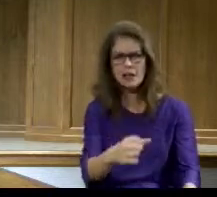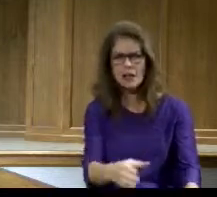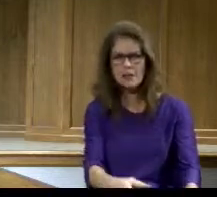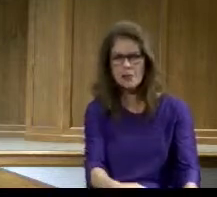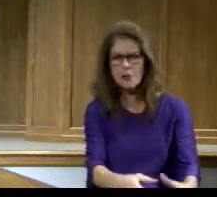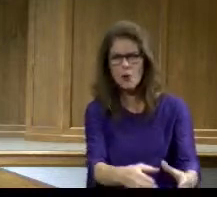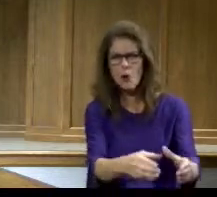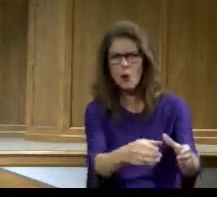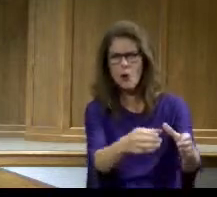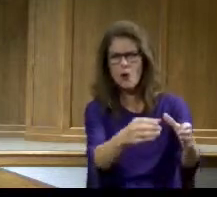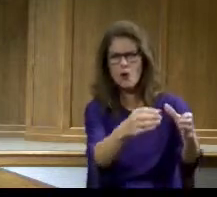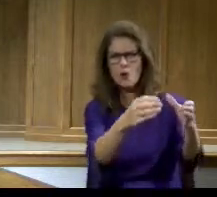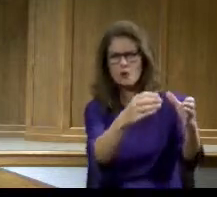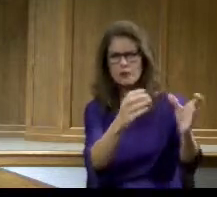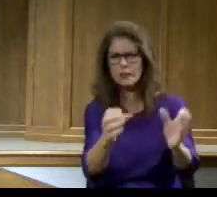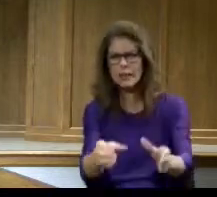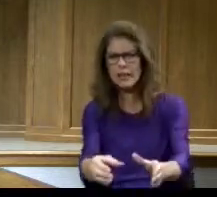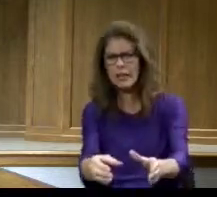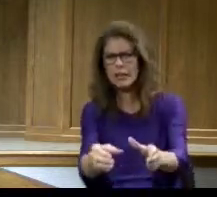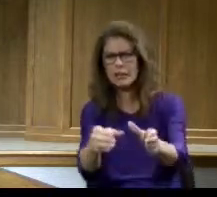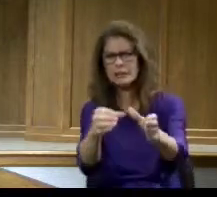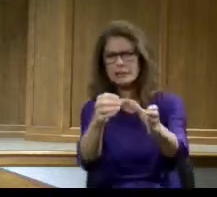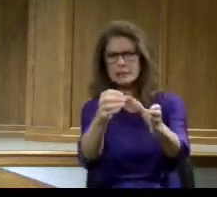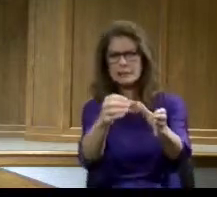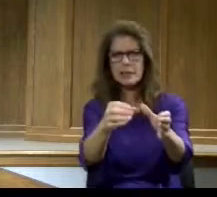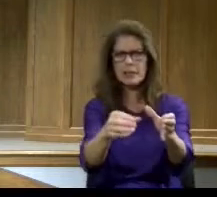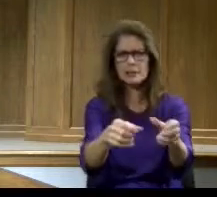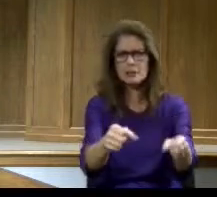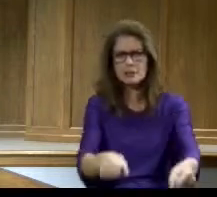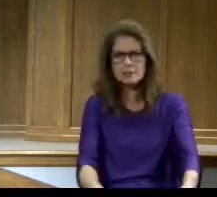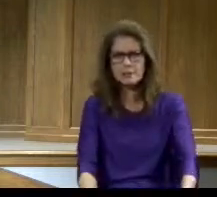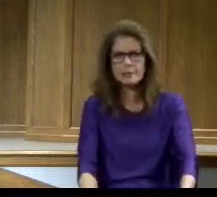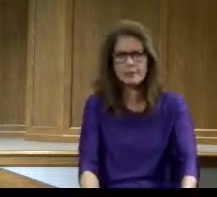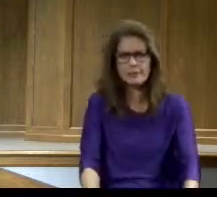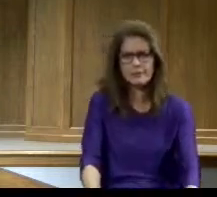these braces. And she walked on these crutches, and